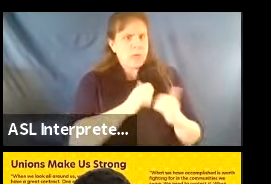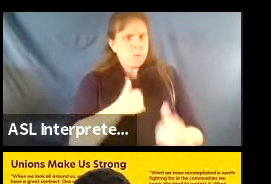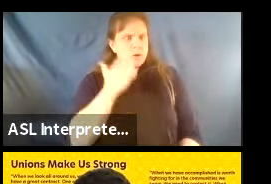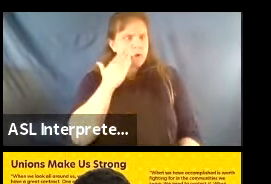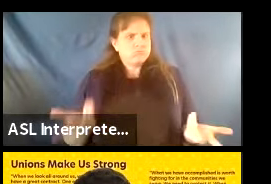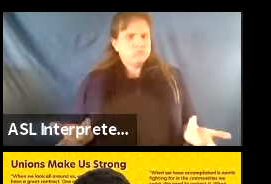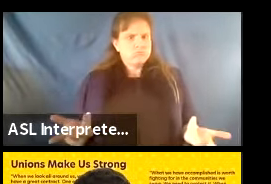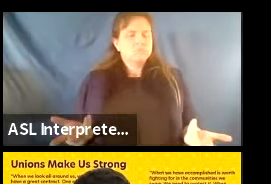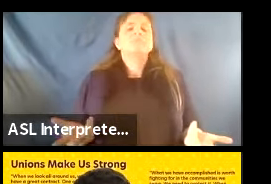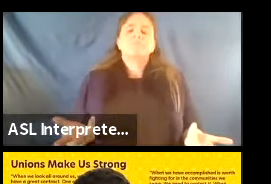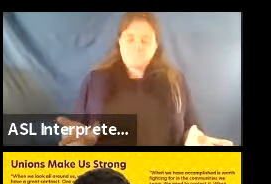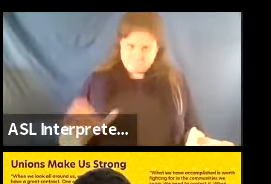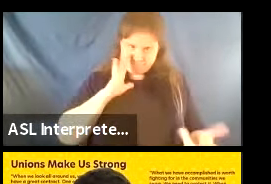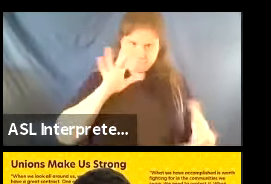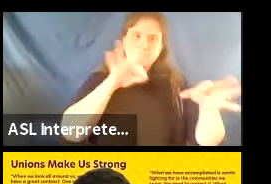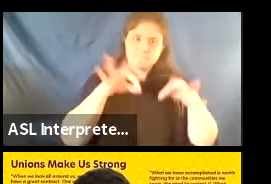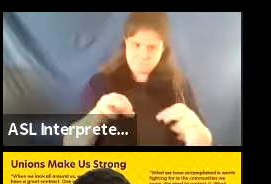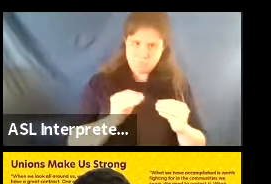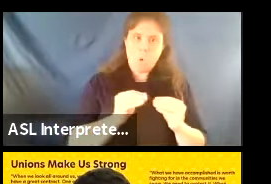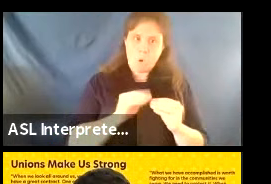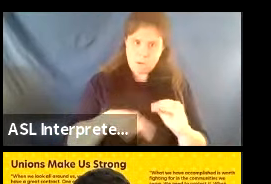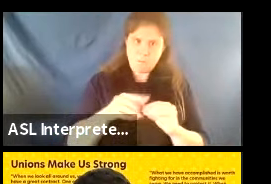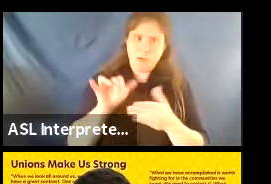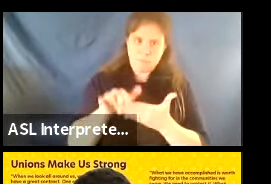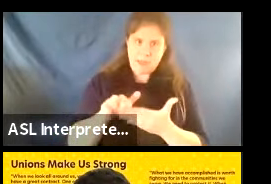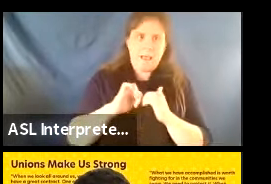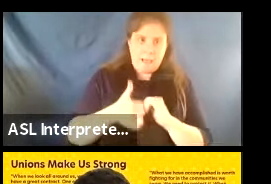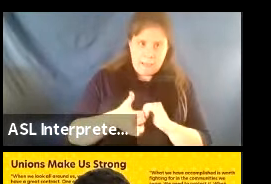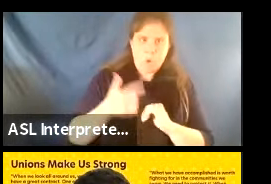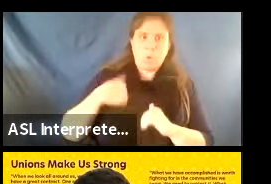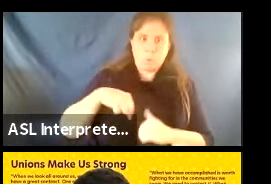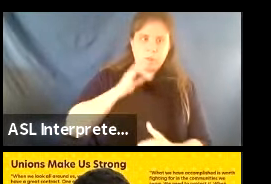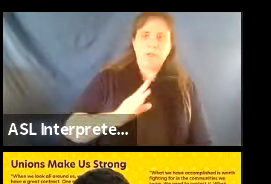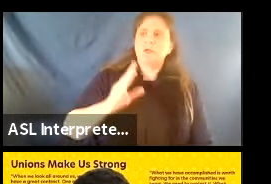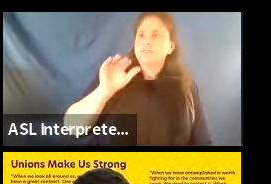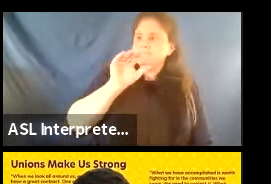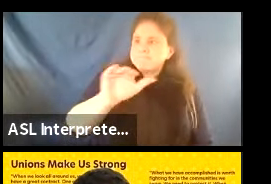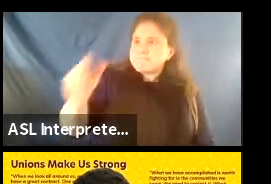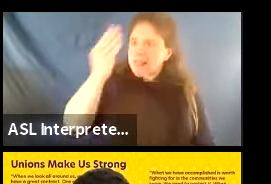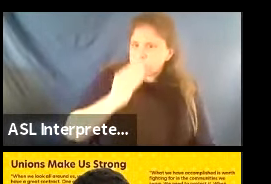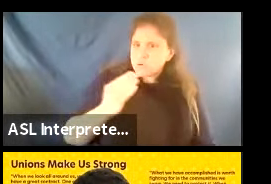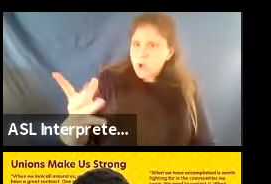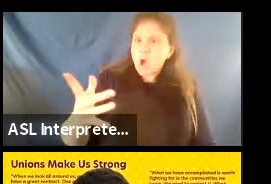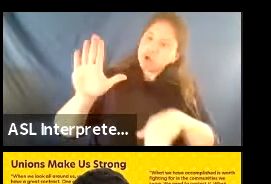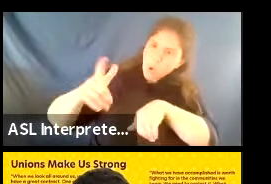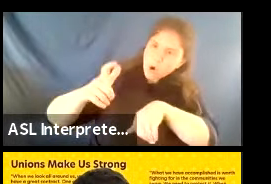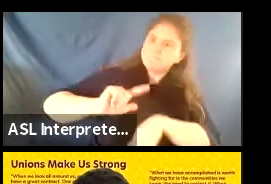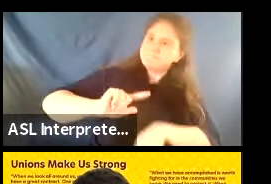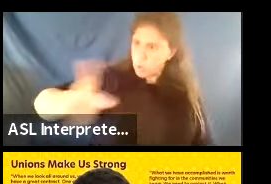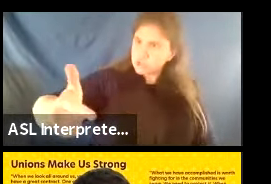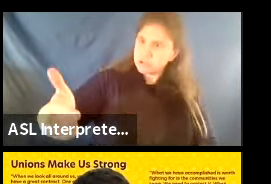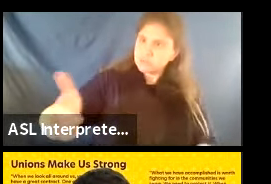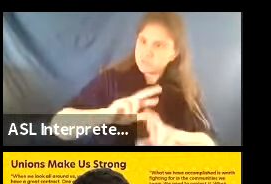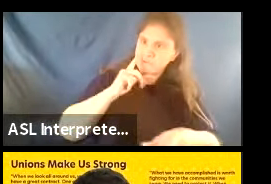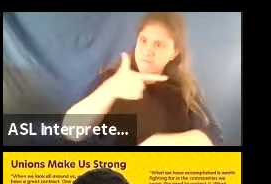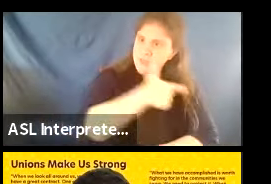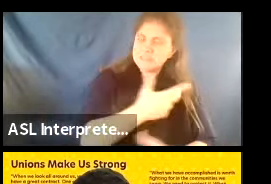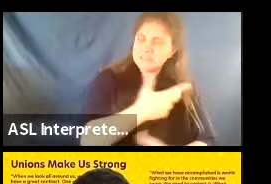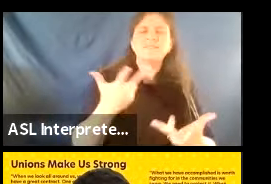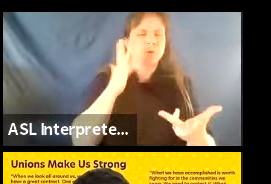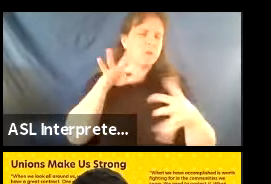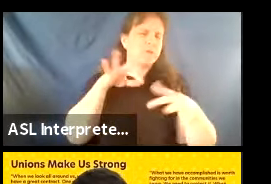We actually will have more for you about that in the next meeting. But as we move